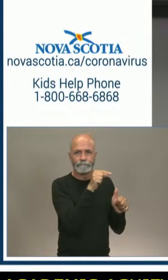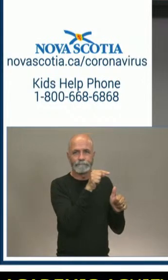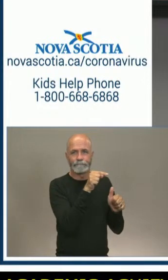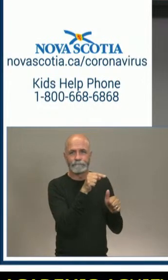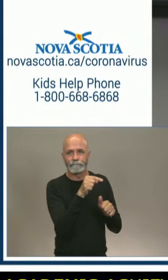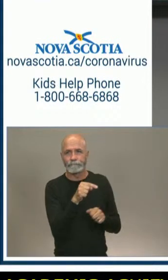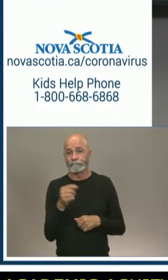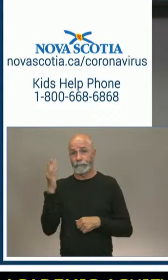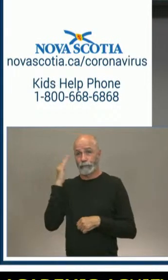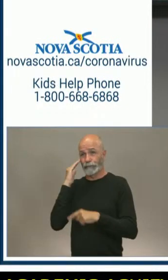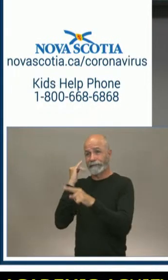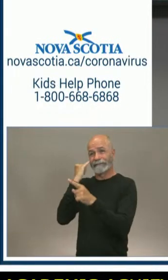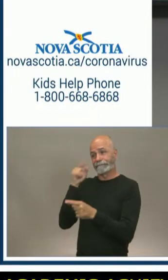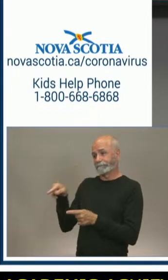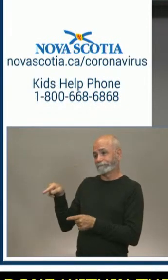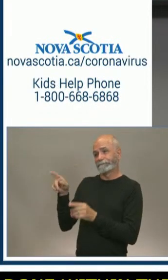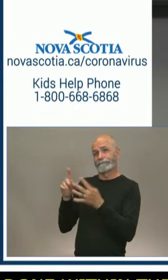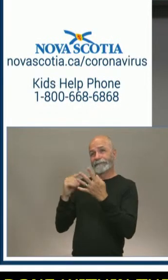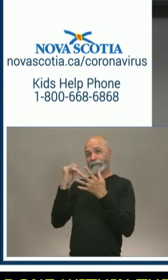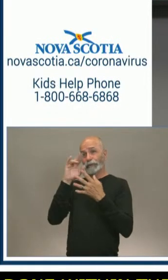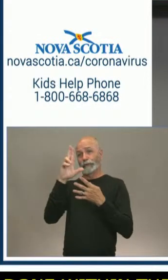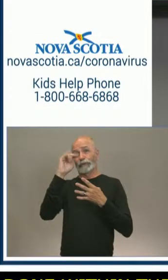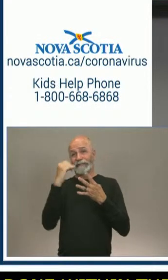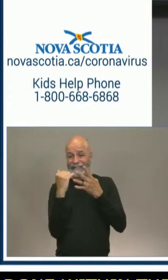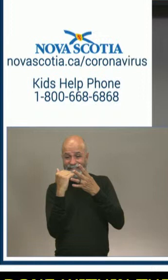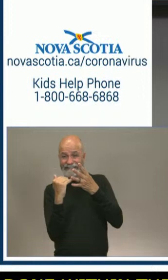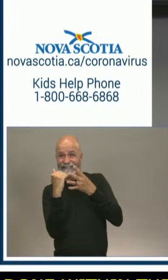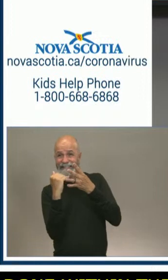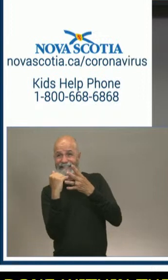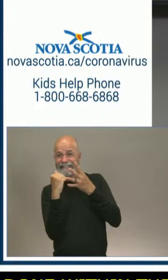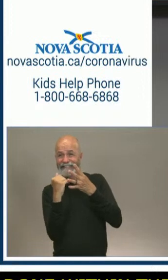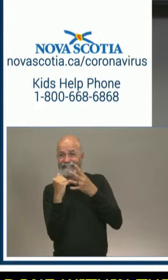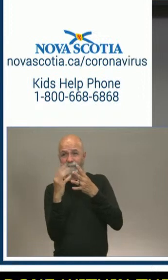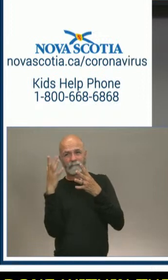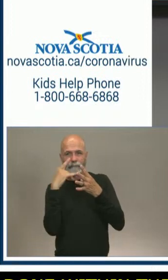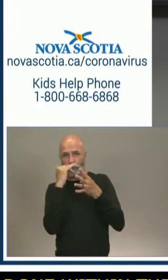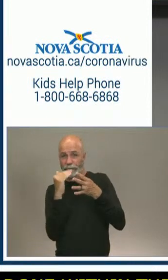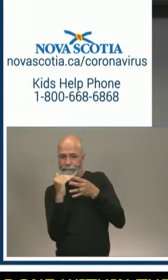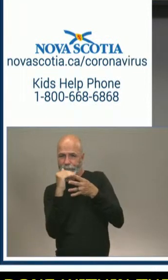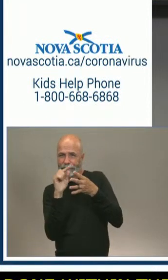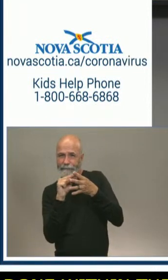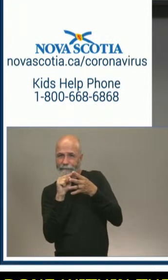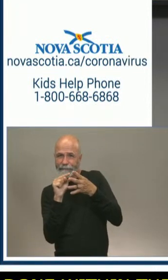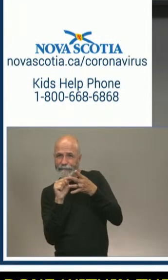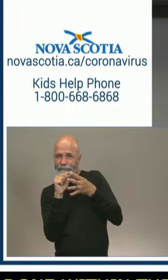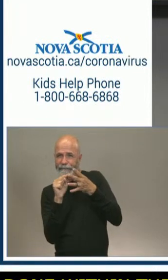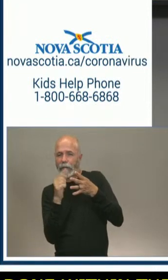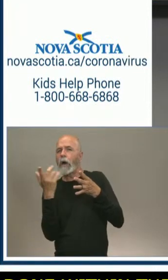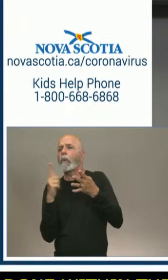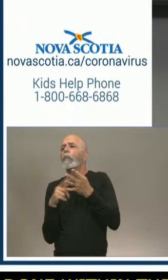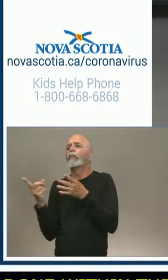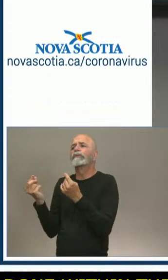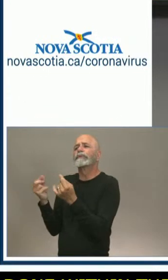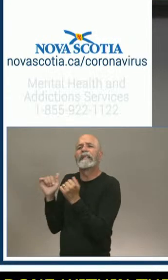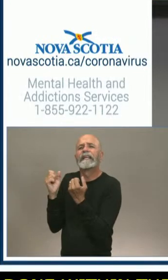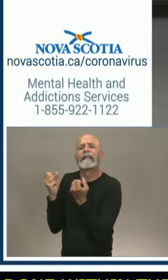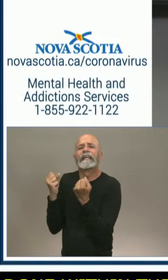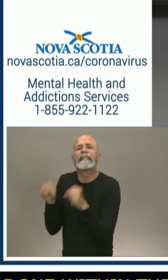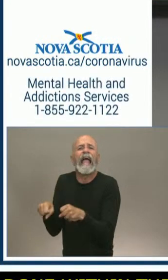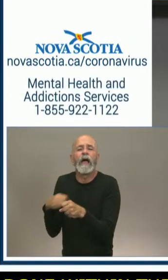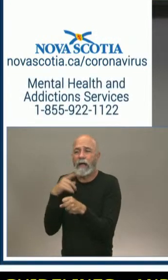in all likelihood phase 2, and what's allowed under phase 2. So public health is working with education on those